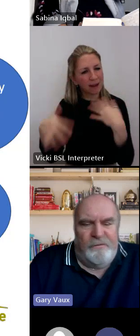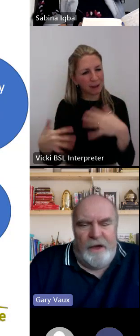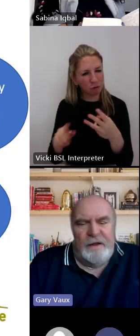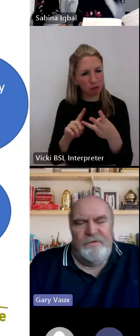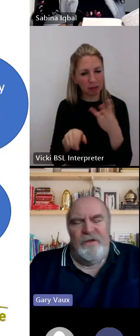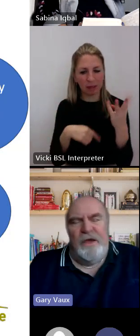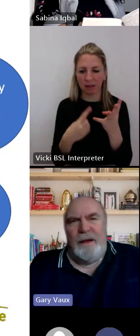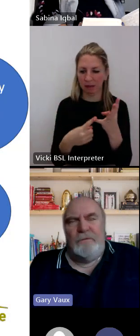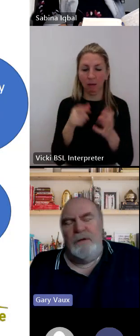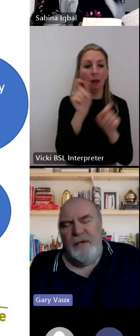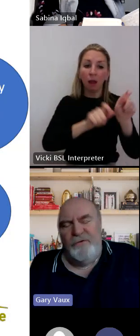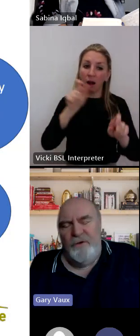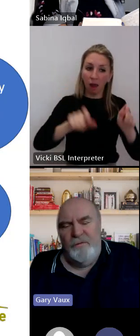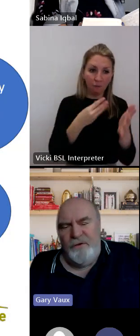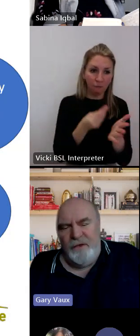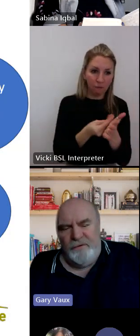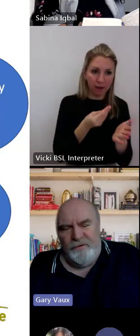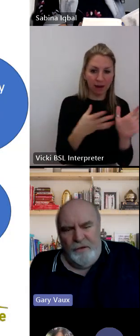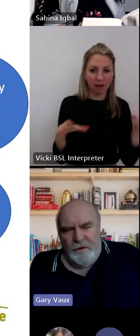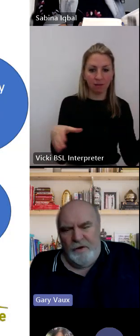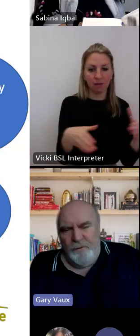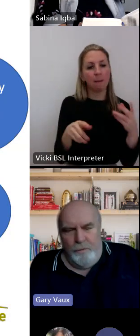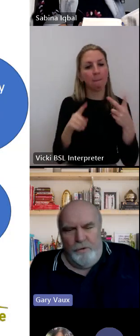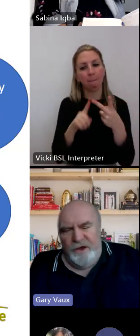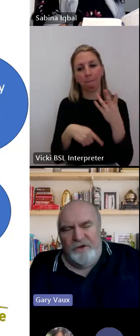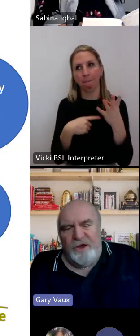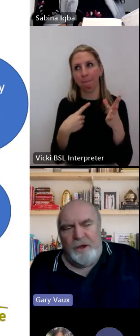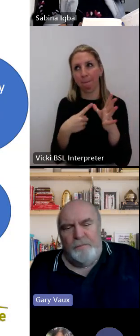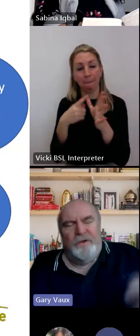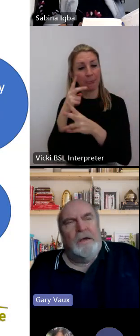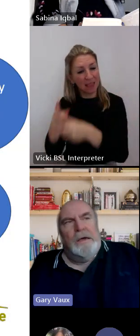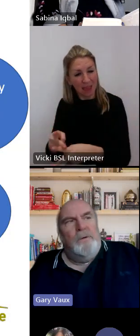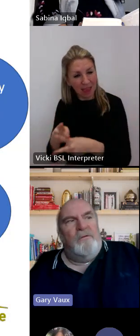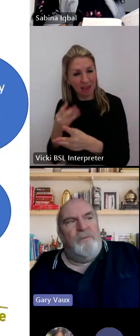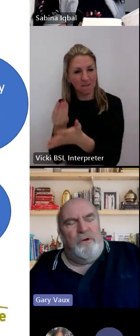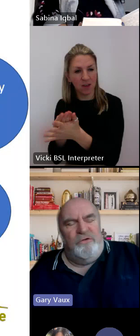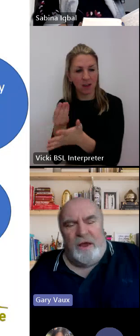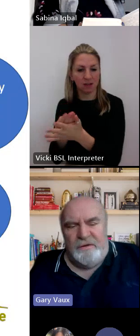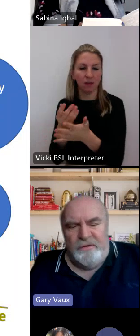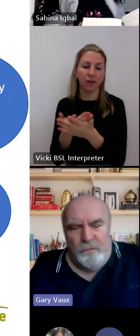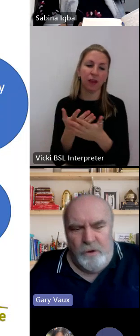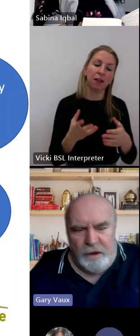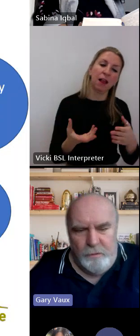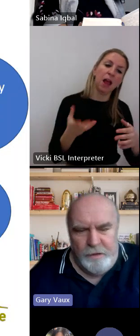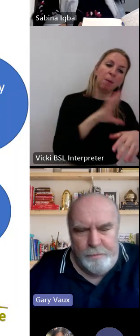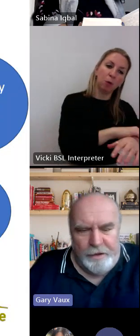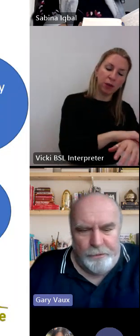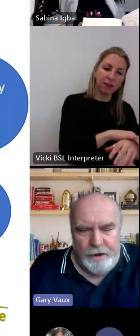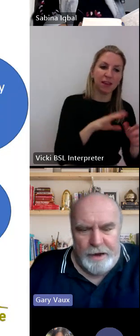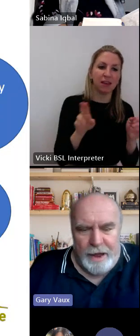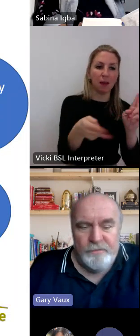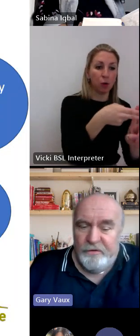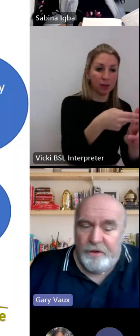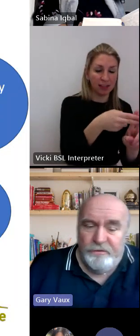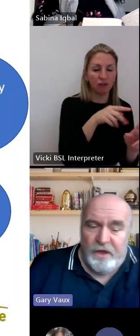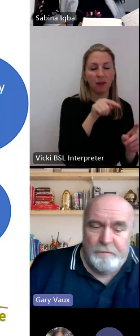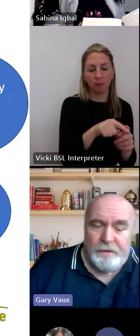the client finance team in adult care services that deals with appointeeships. We have a project working with